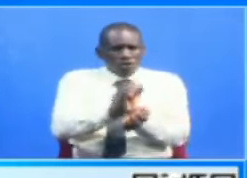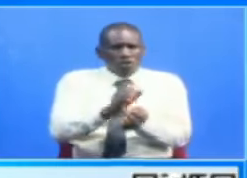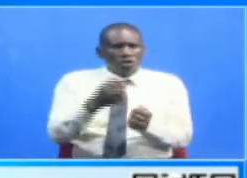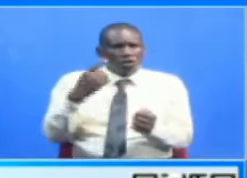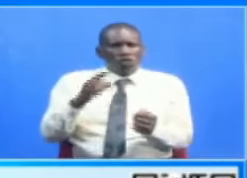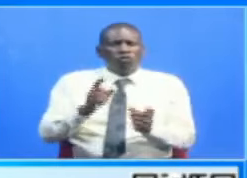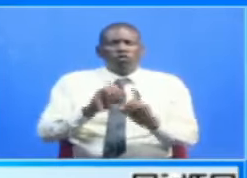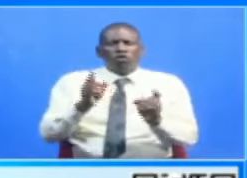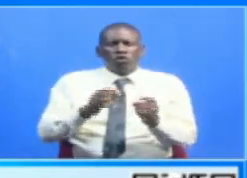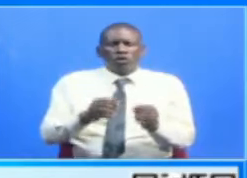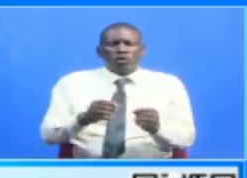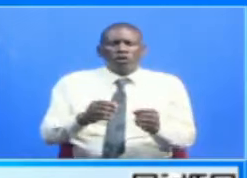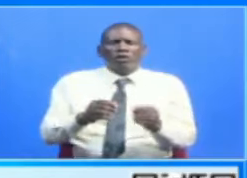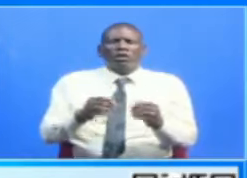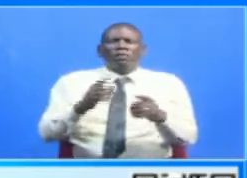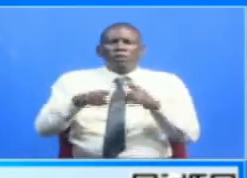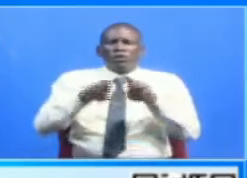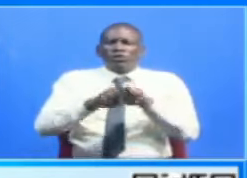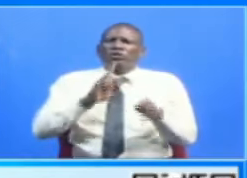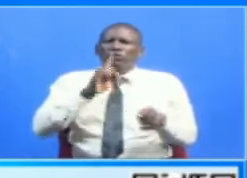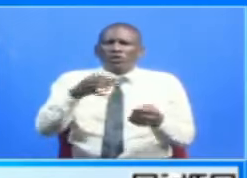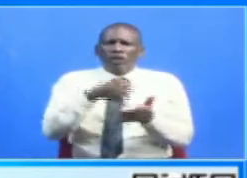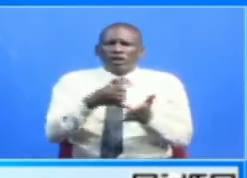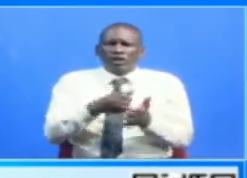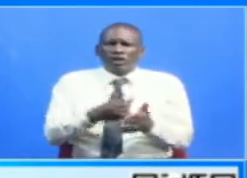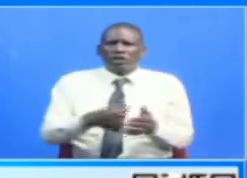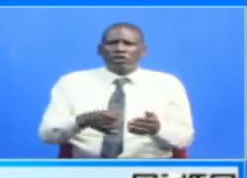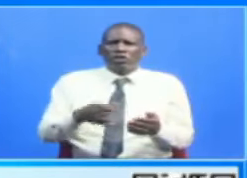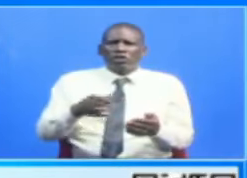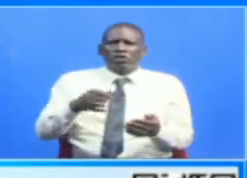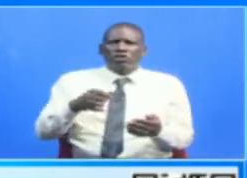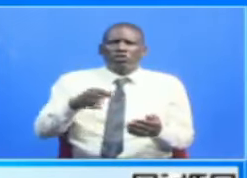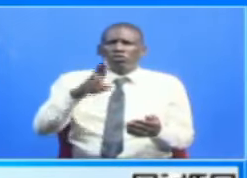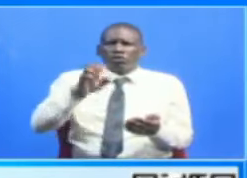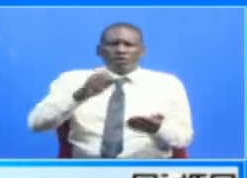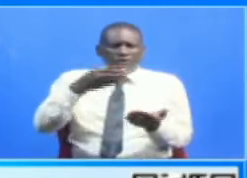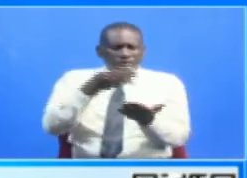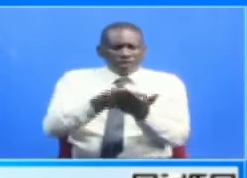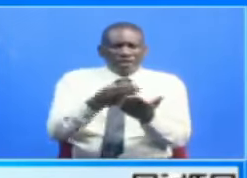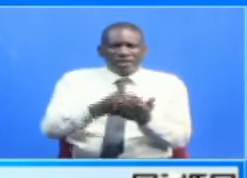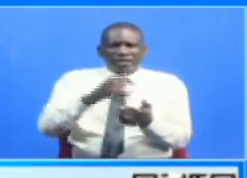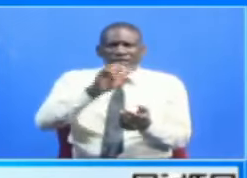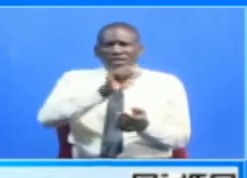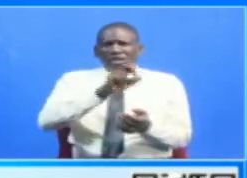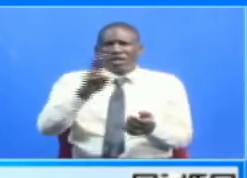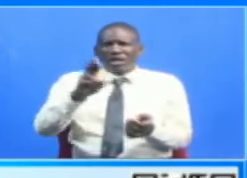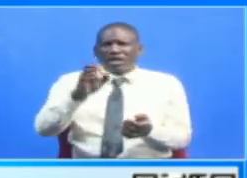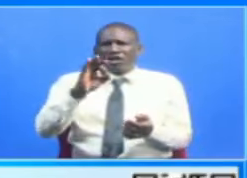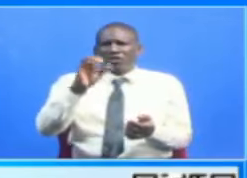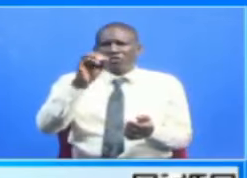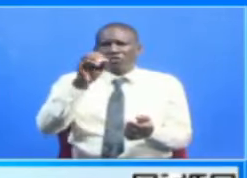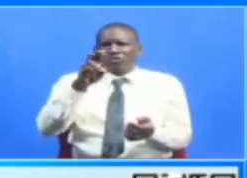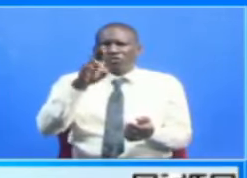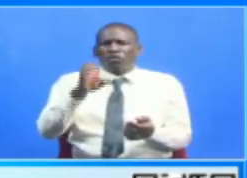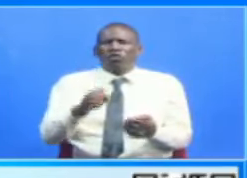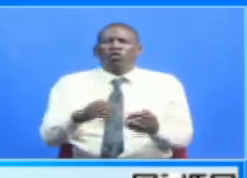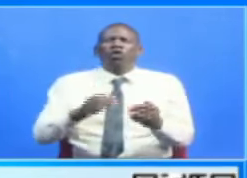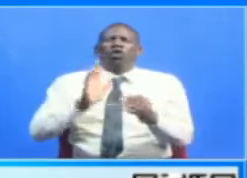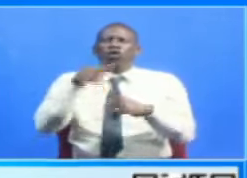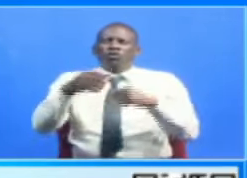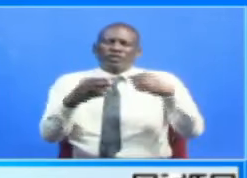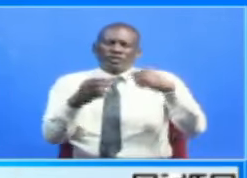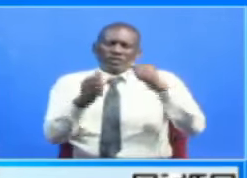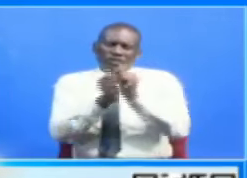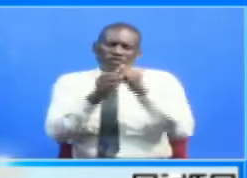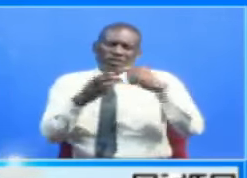power, but has also ordered it to refund, that's the Carrefour, more than 17 million shillings.